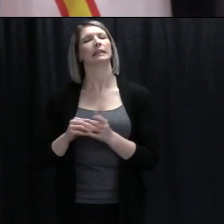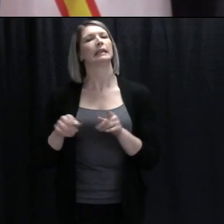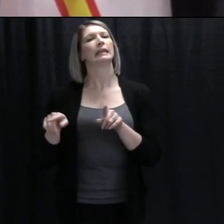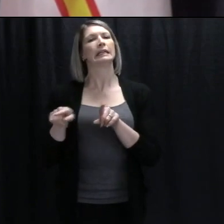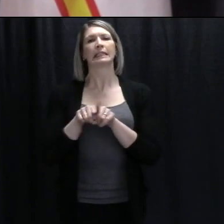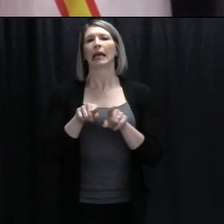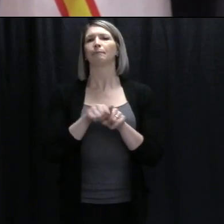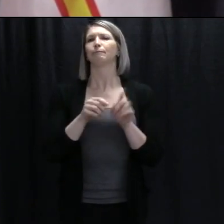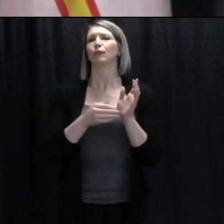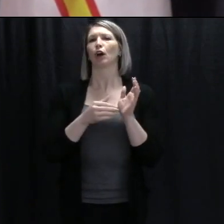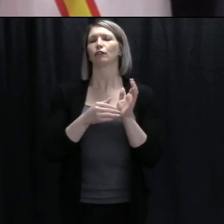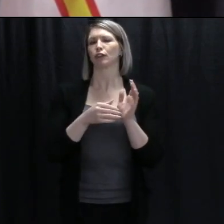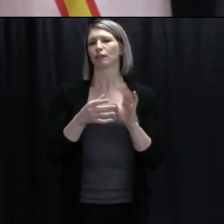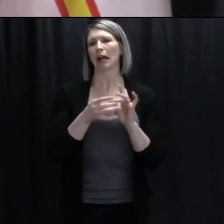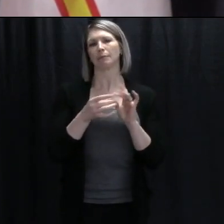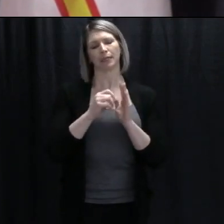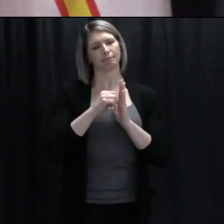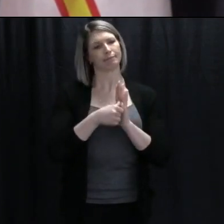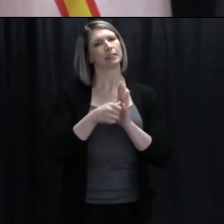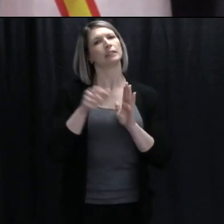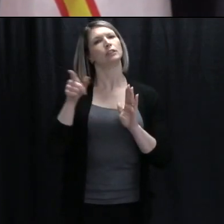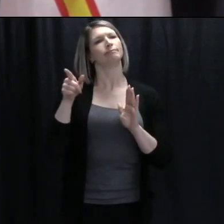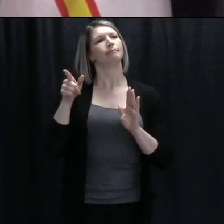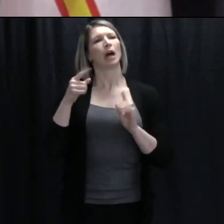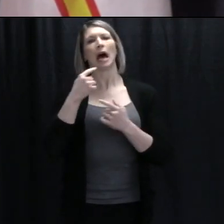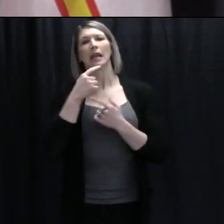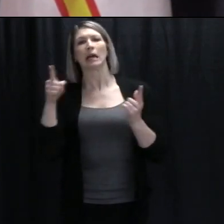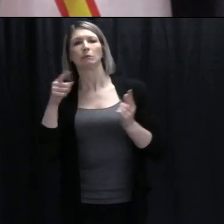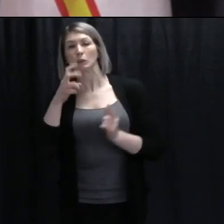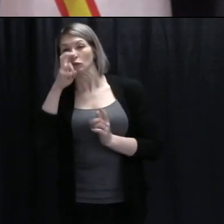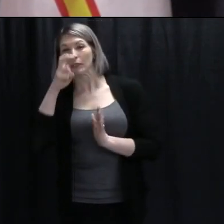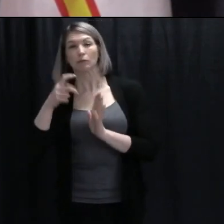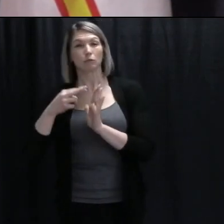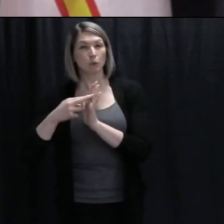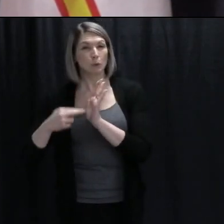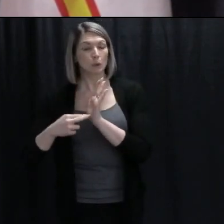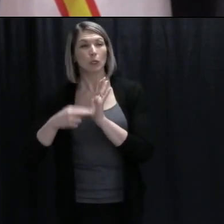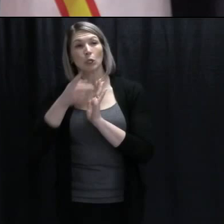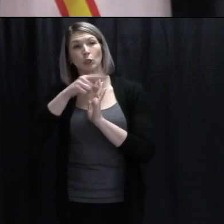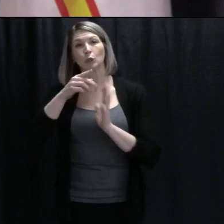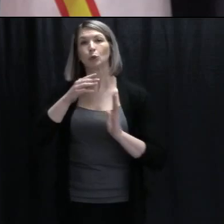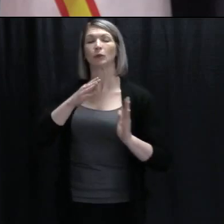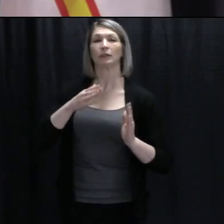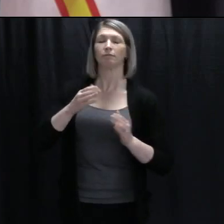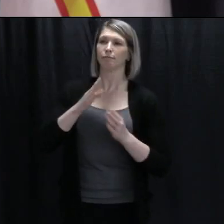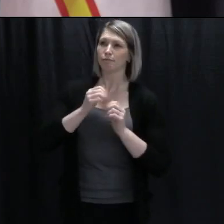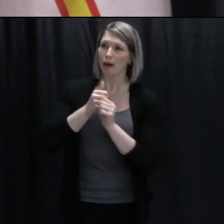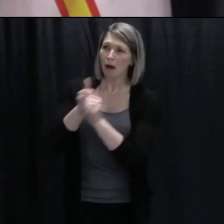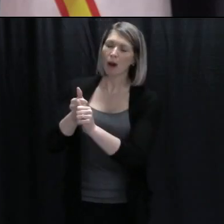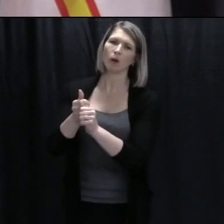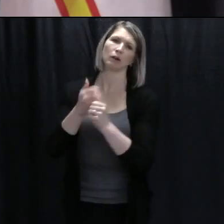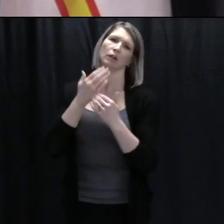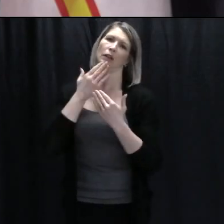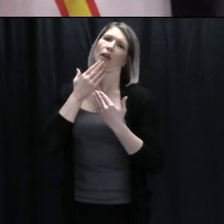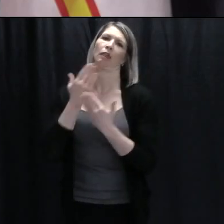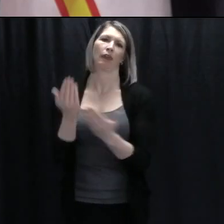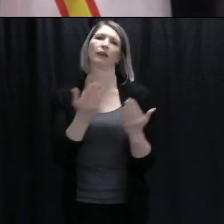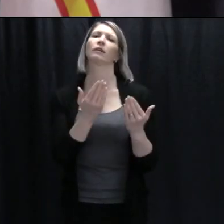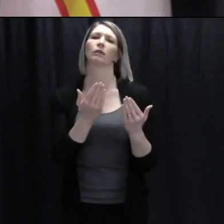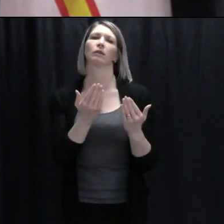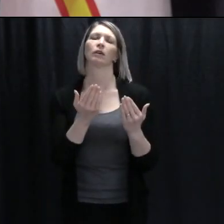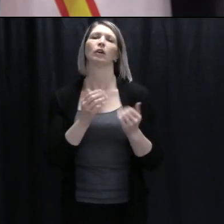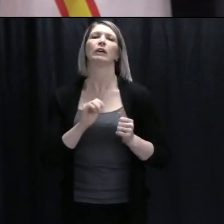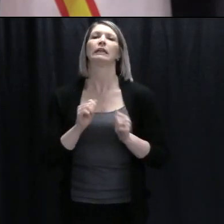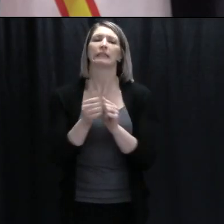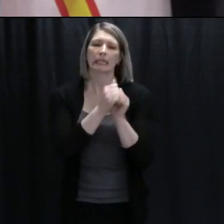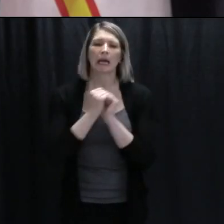that are following and abiding by the guidelines that she's put in place, once again, thank you very much. You know, collectively, our actions will get us through